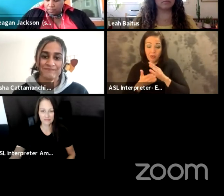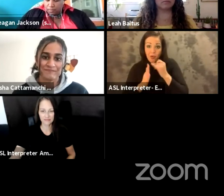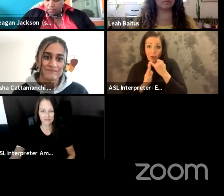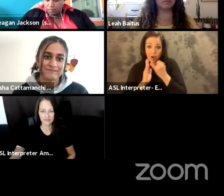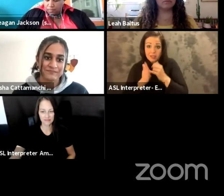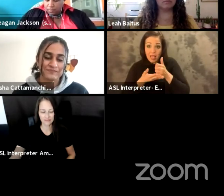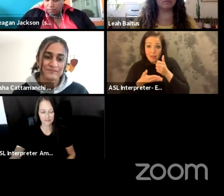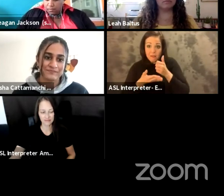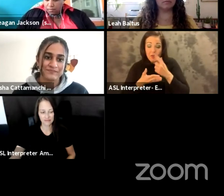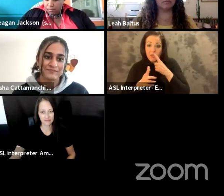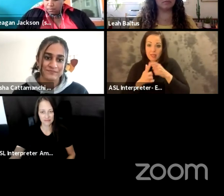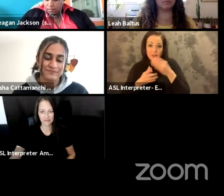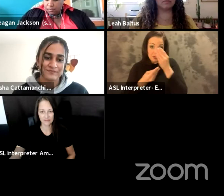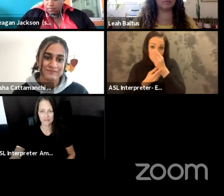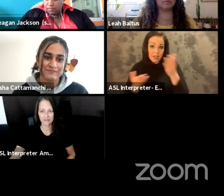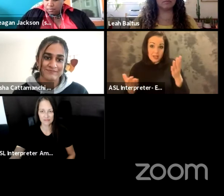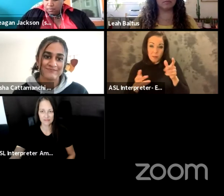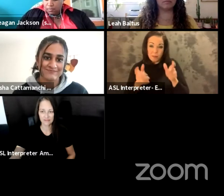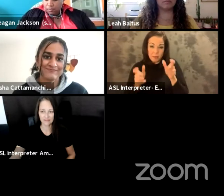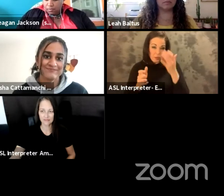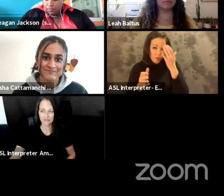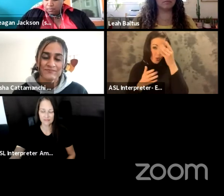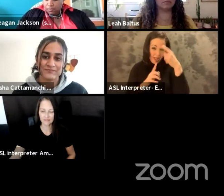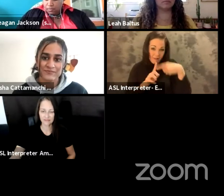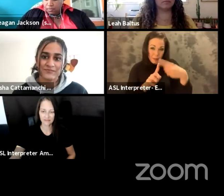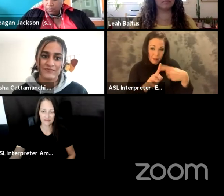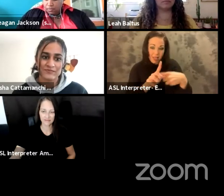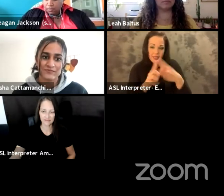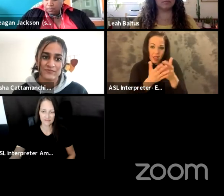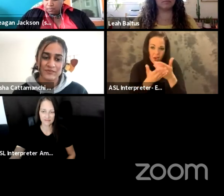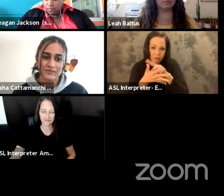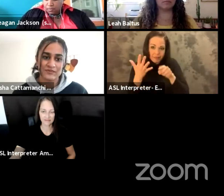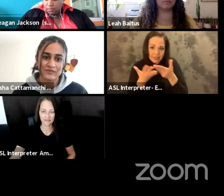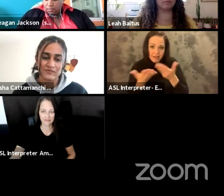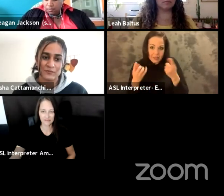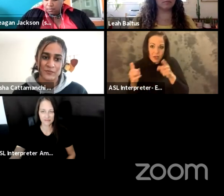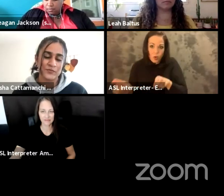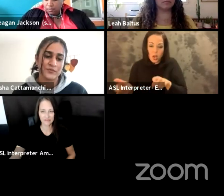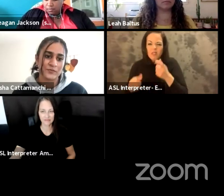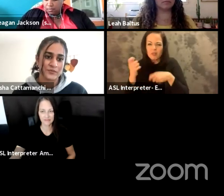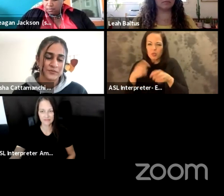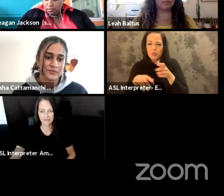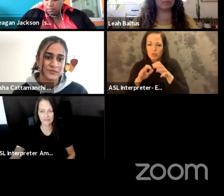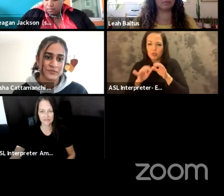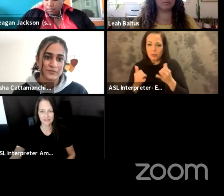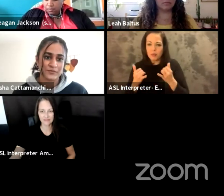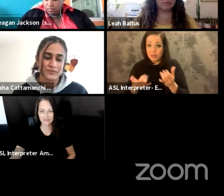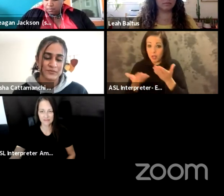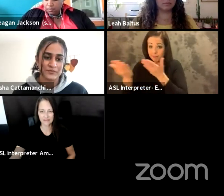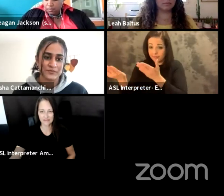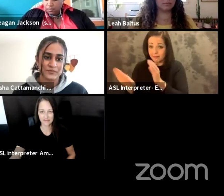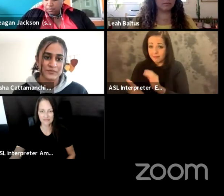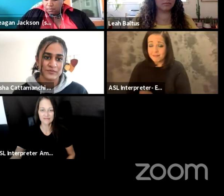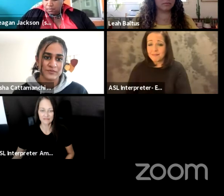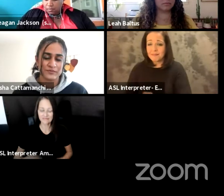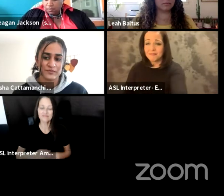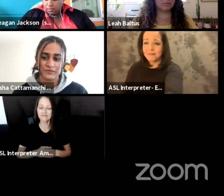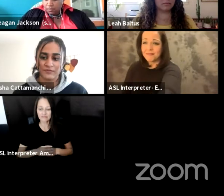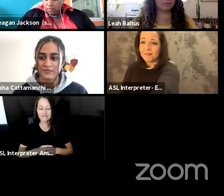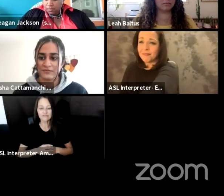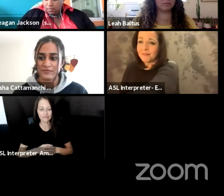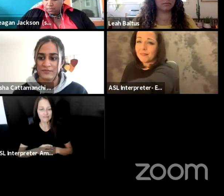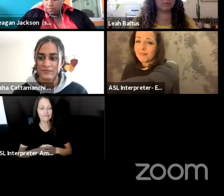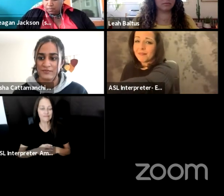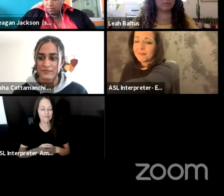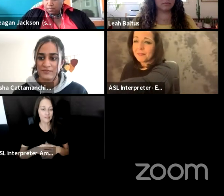just letting people know every month, hey, that all this stuff is happening. When it comes to criticism, I really